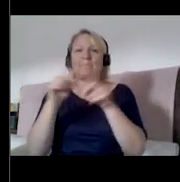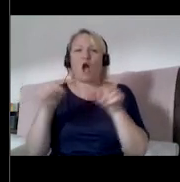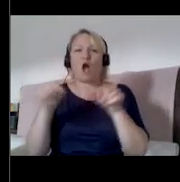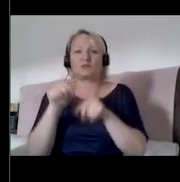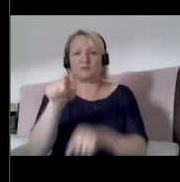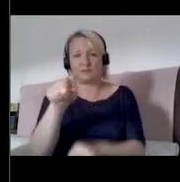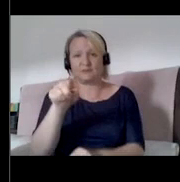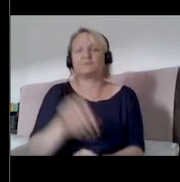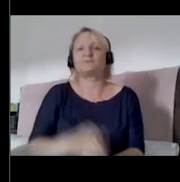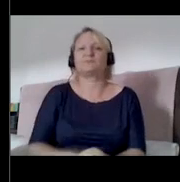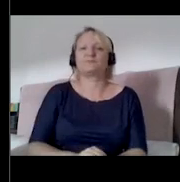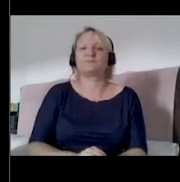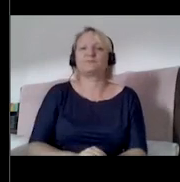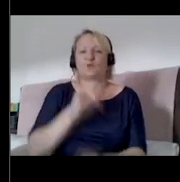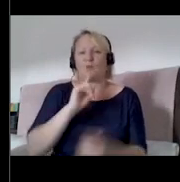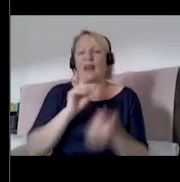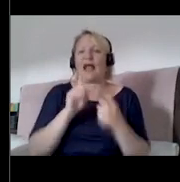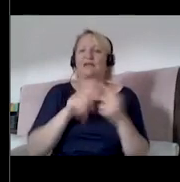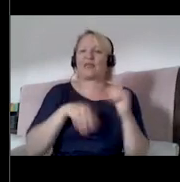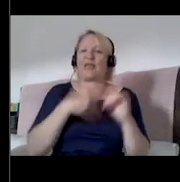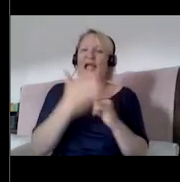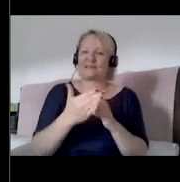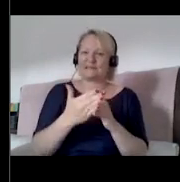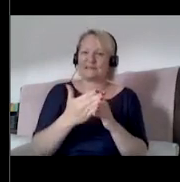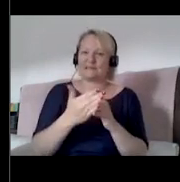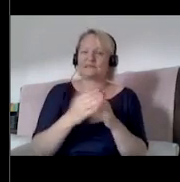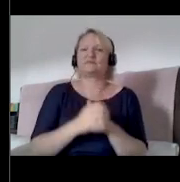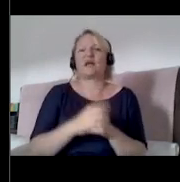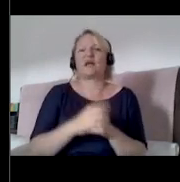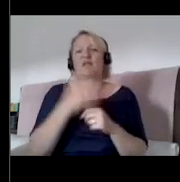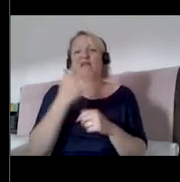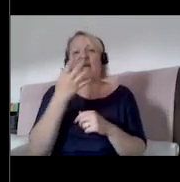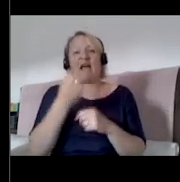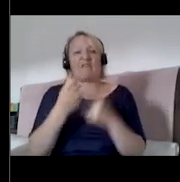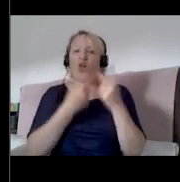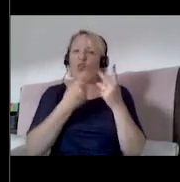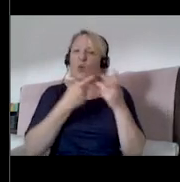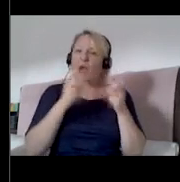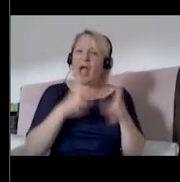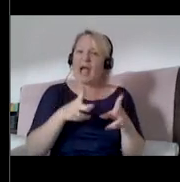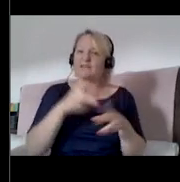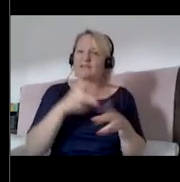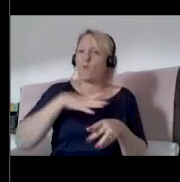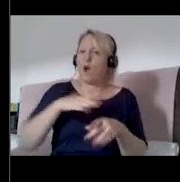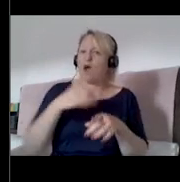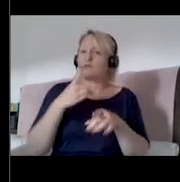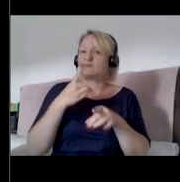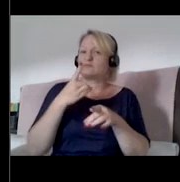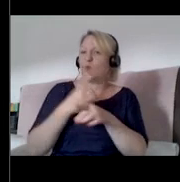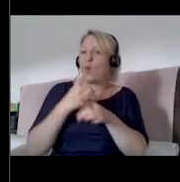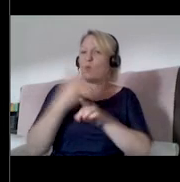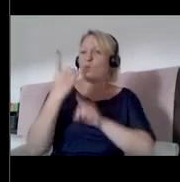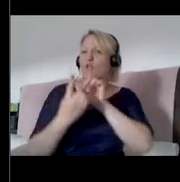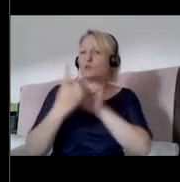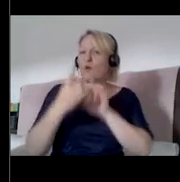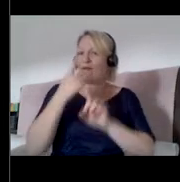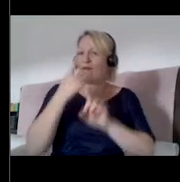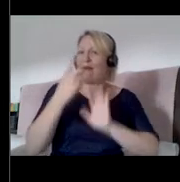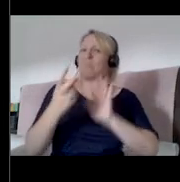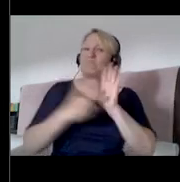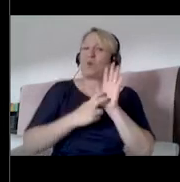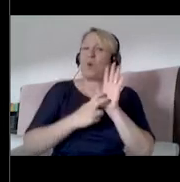But there are also a range of other ways that you can ask questions. If you want to speak to someone one-to-one, you can book a telephone call